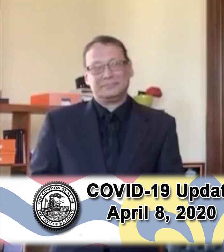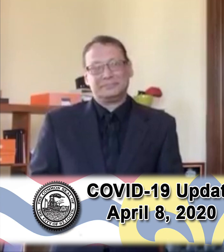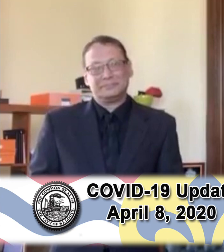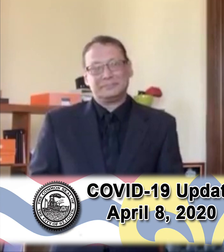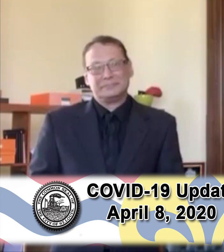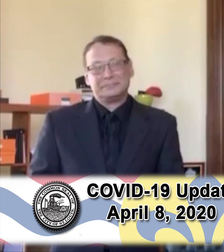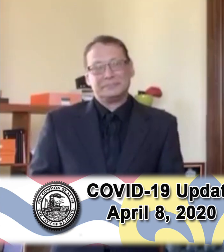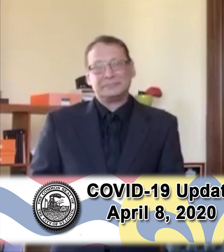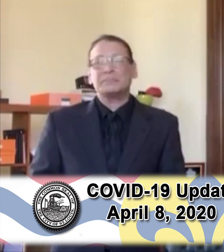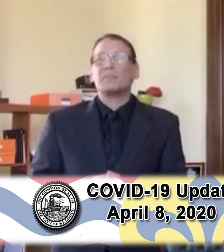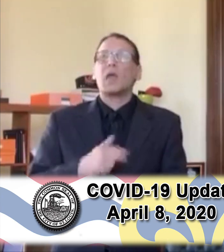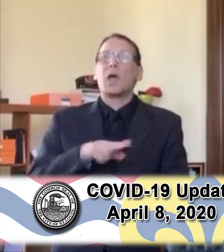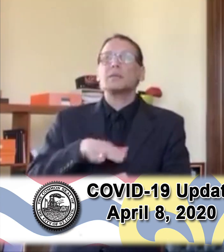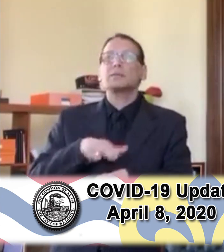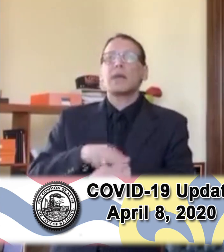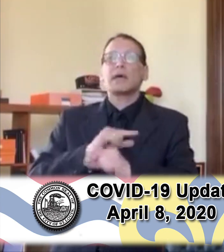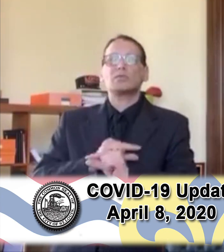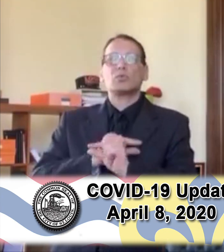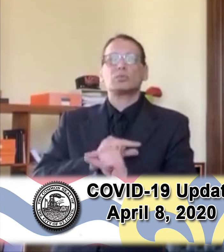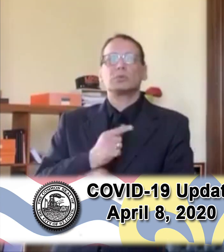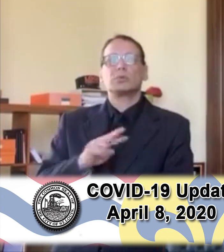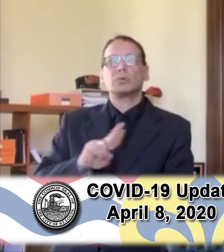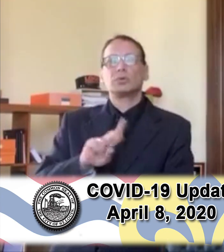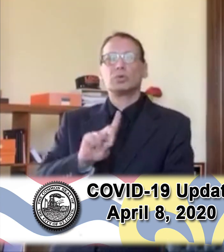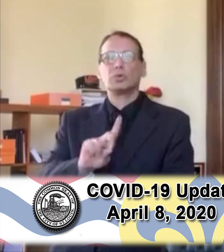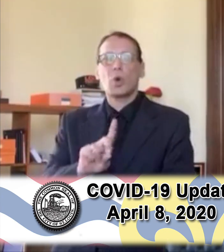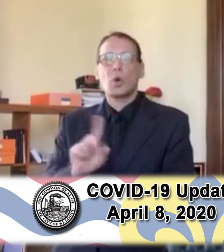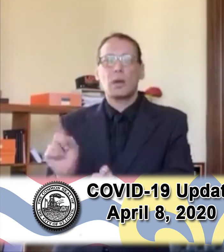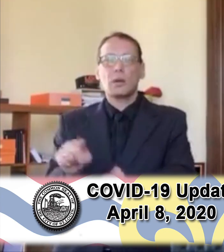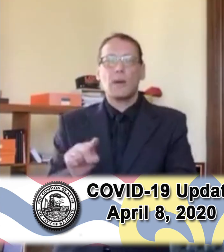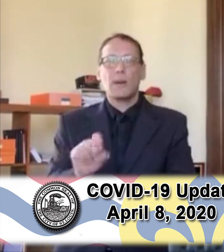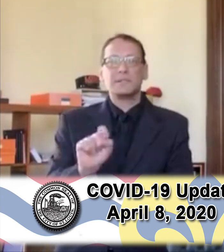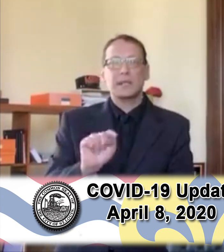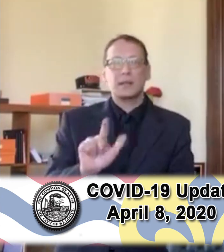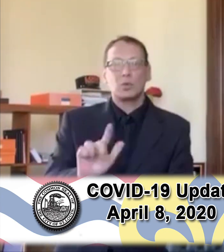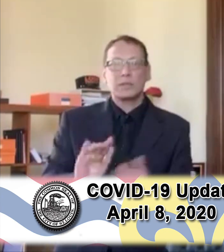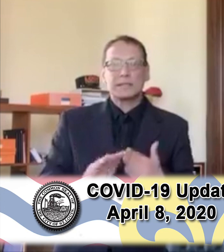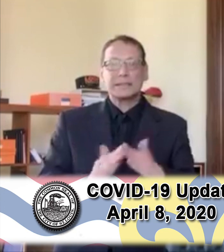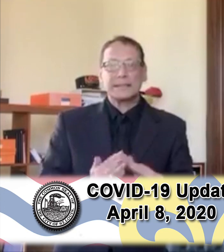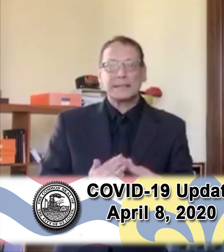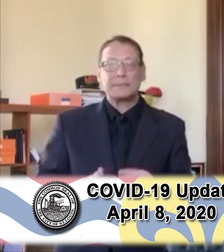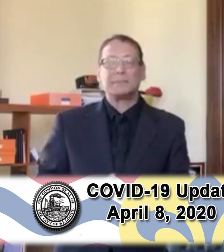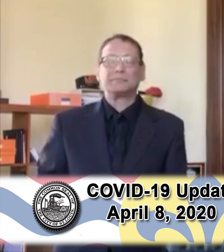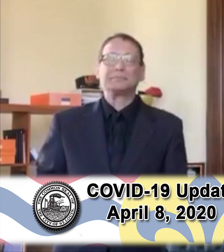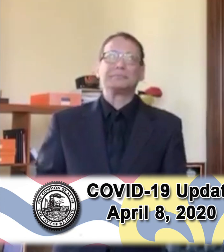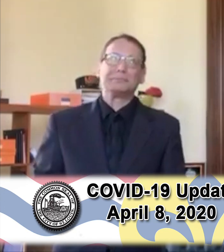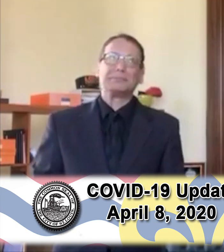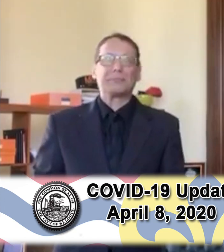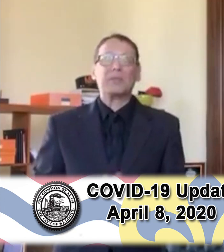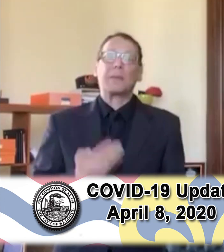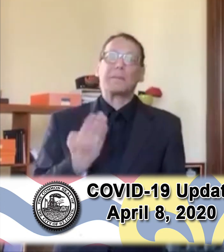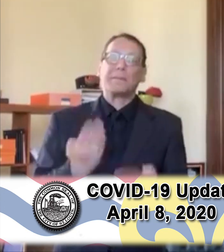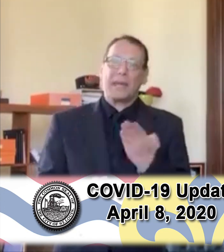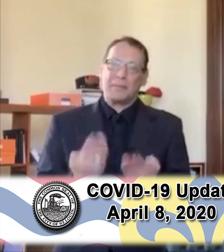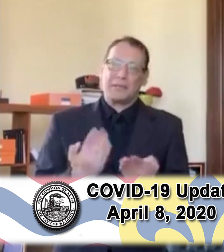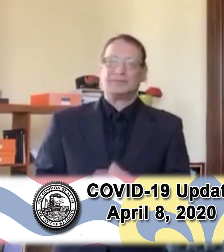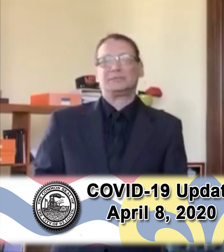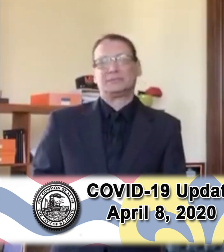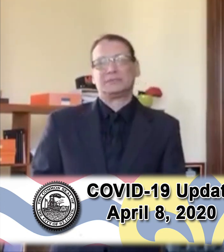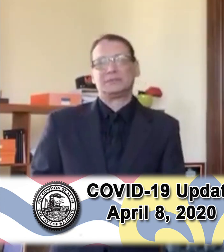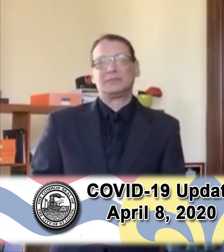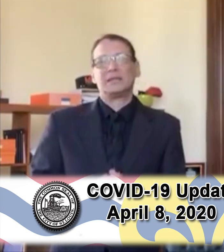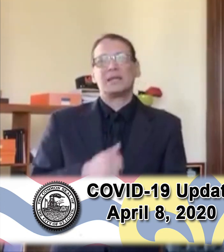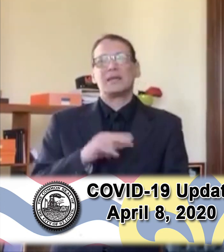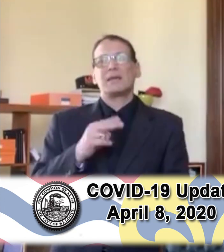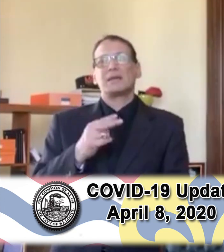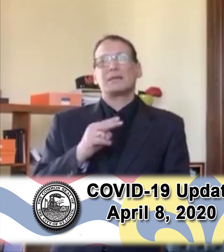Mayor, is the National Guard planning to come into the city of St. Louis? So maybe. The National Guard, a week